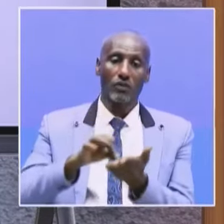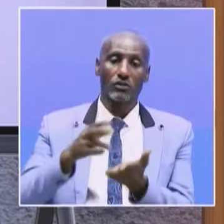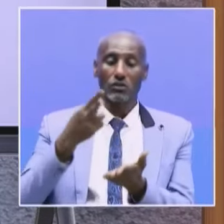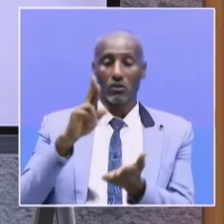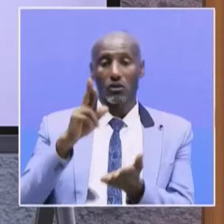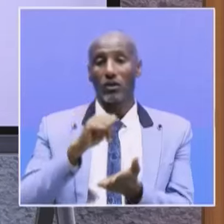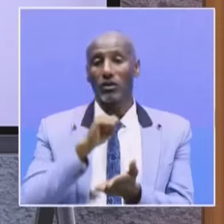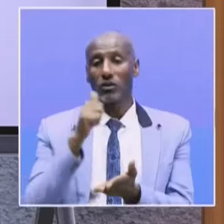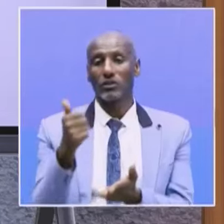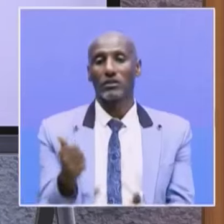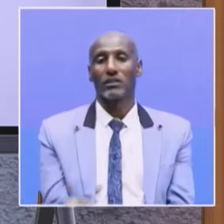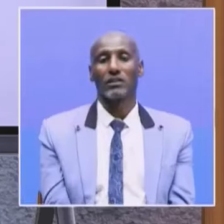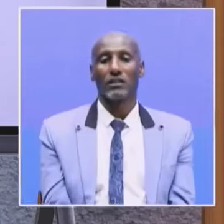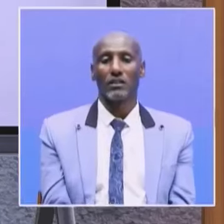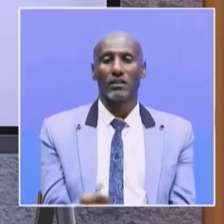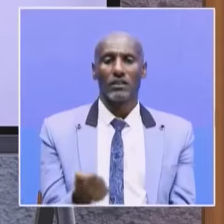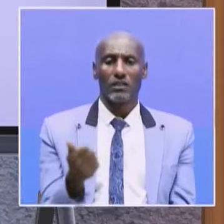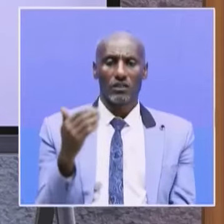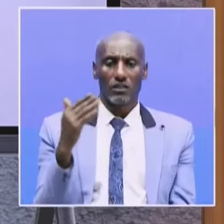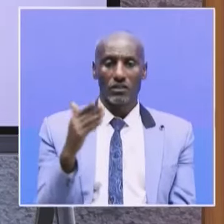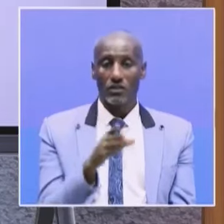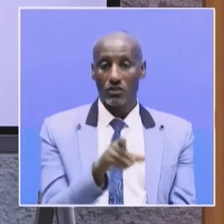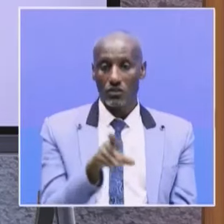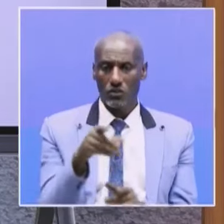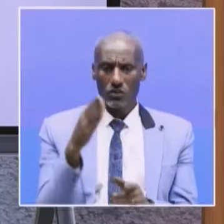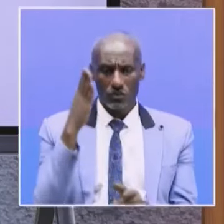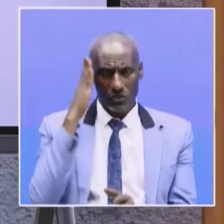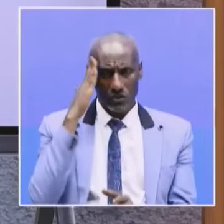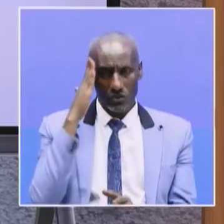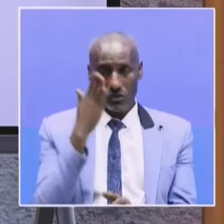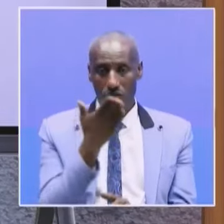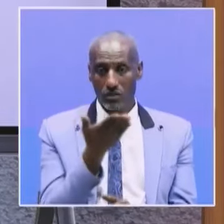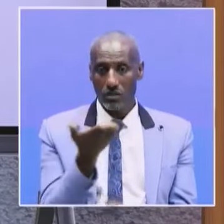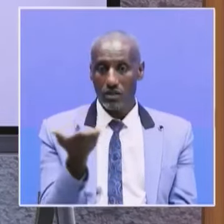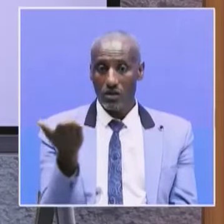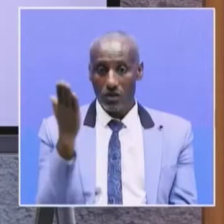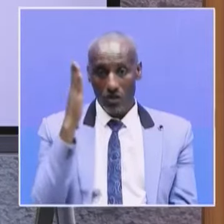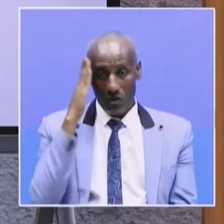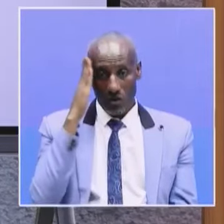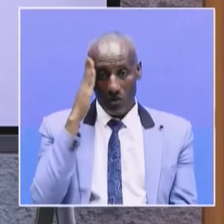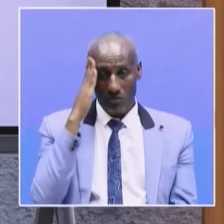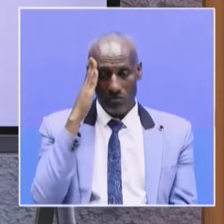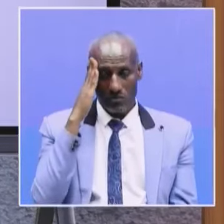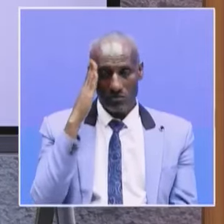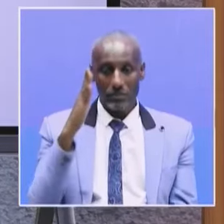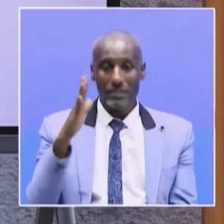do you know any idea about countable and uncountable noun?